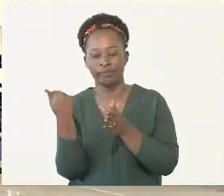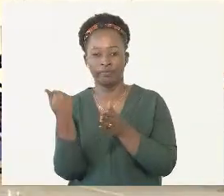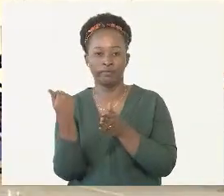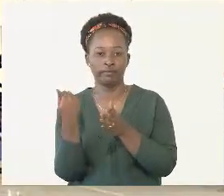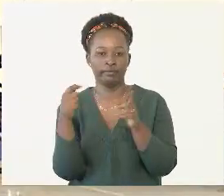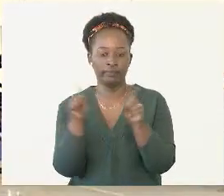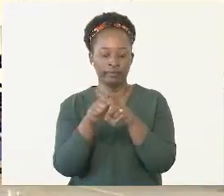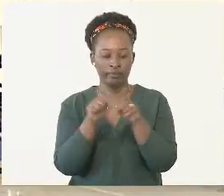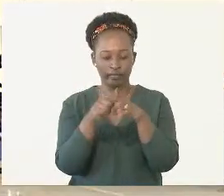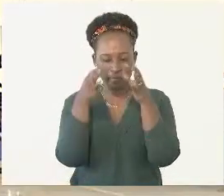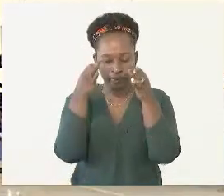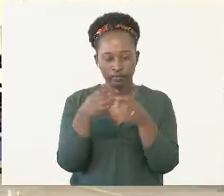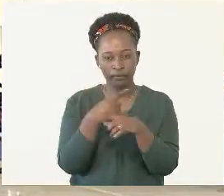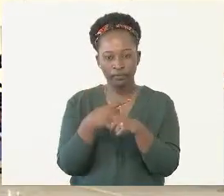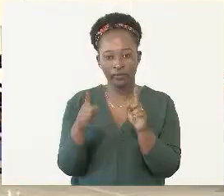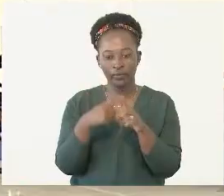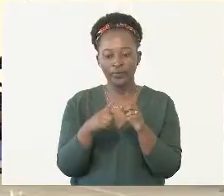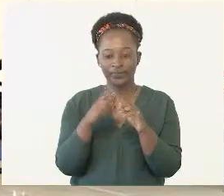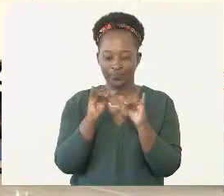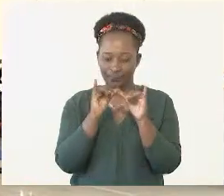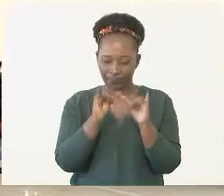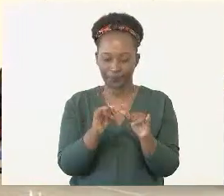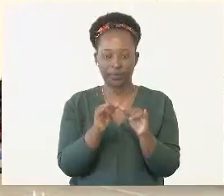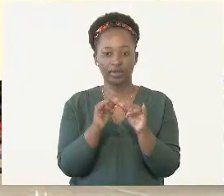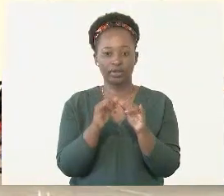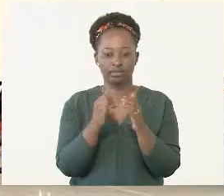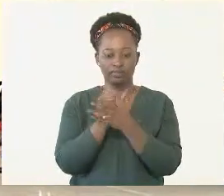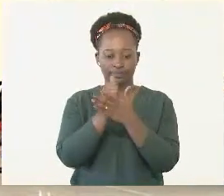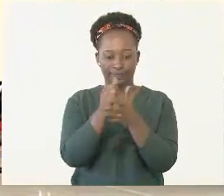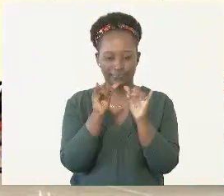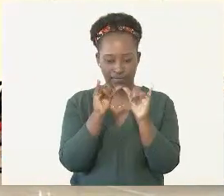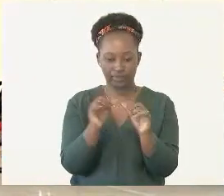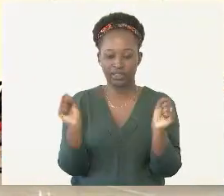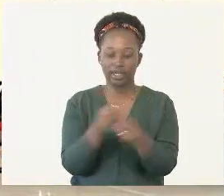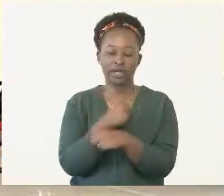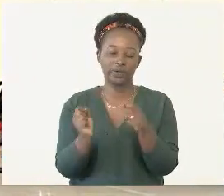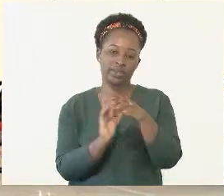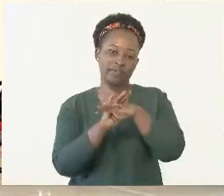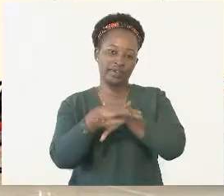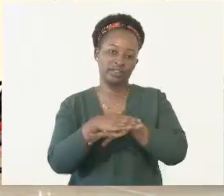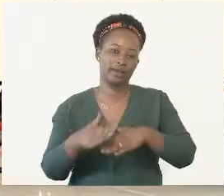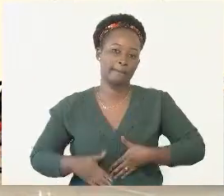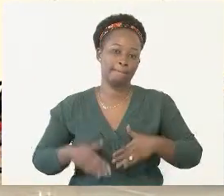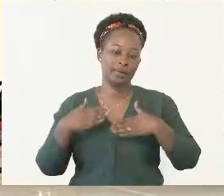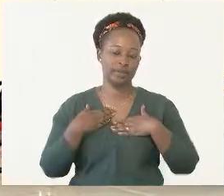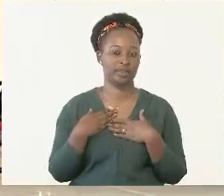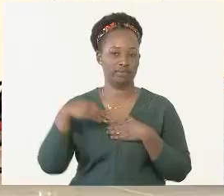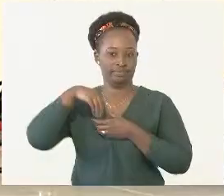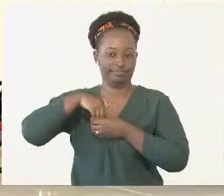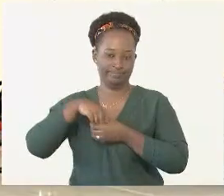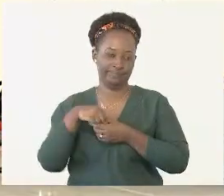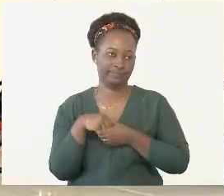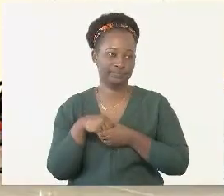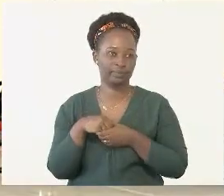other variables that need to be maintained constant so that they cannot affect the body metabolism. So